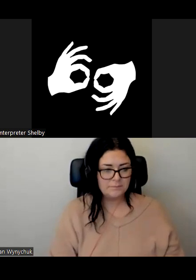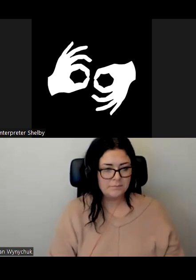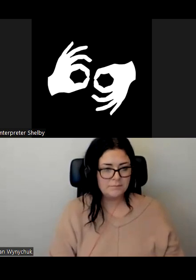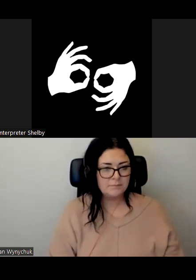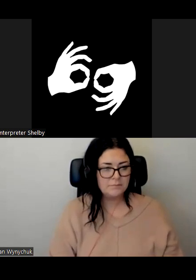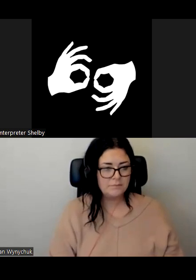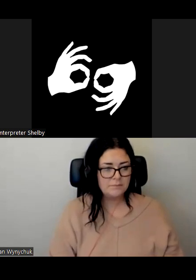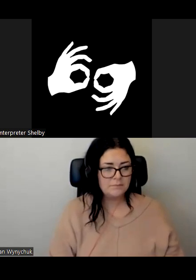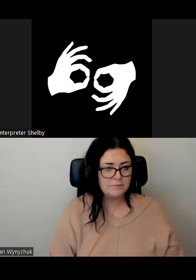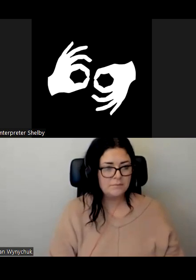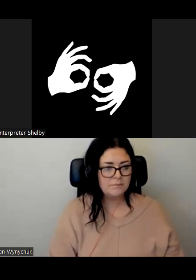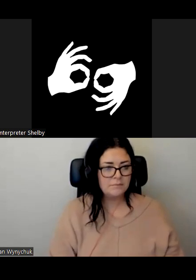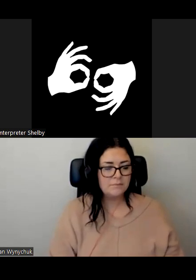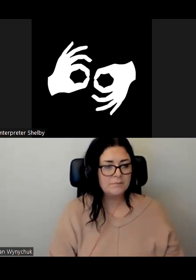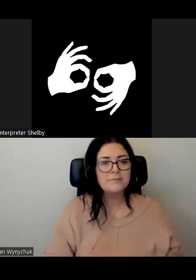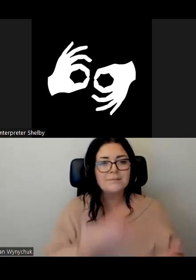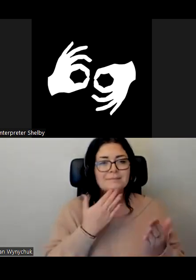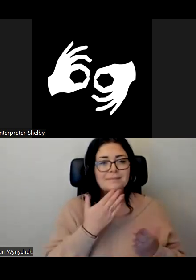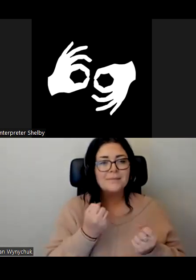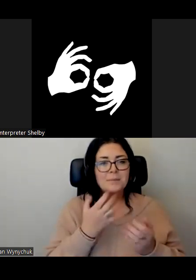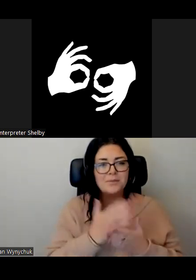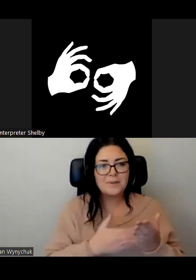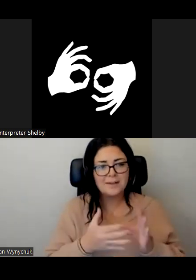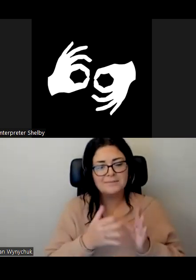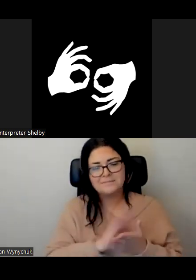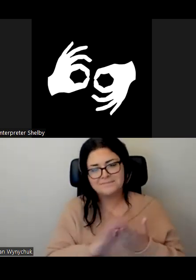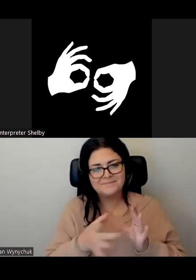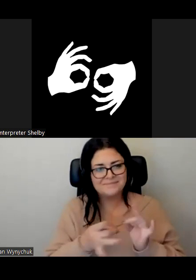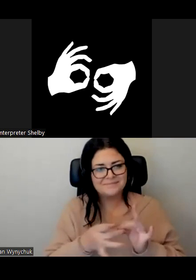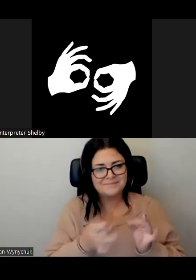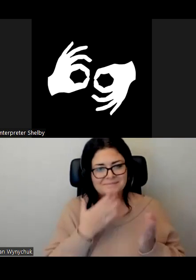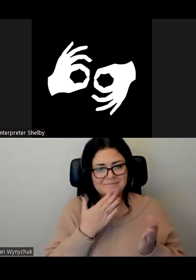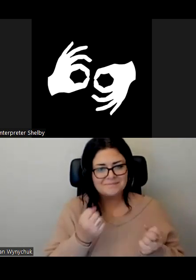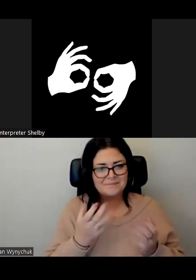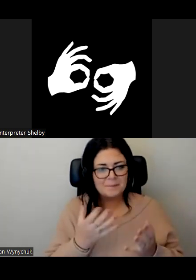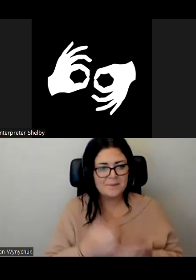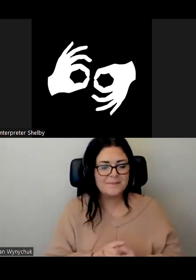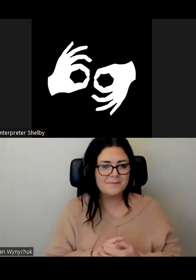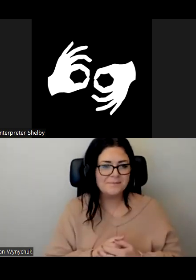And I'd like to say thank you, everybody, for the lovely comments in the chat. Thank you so much.